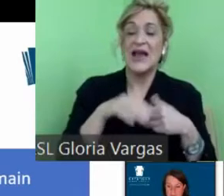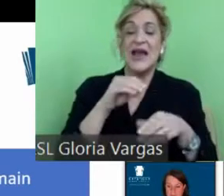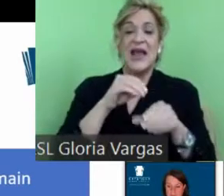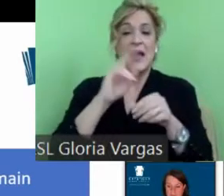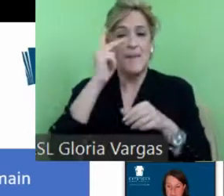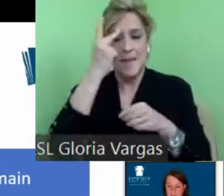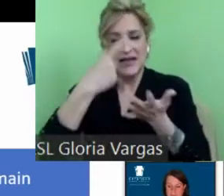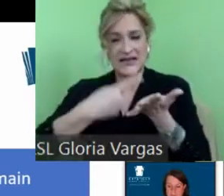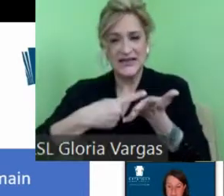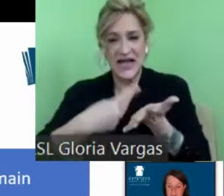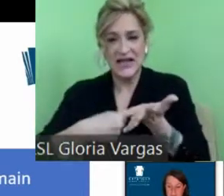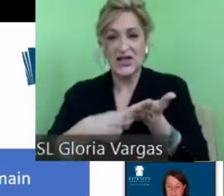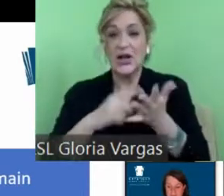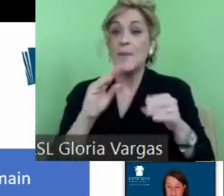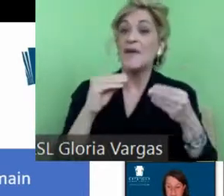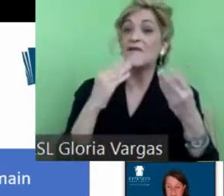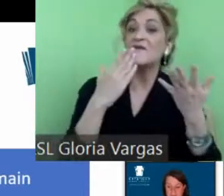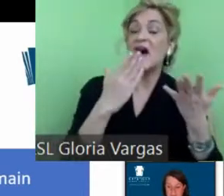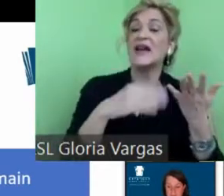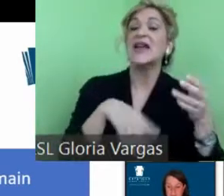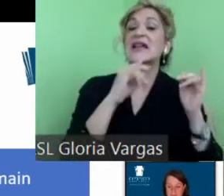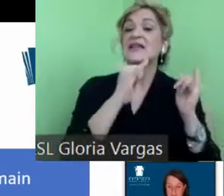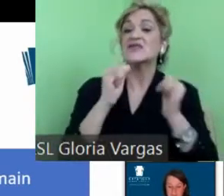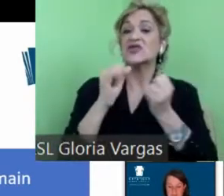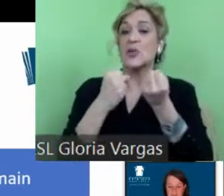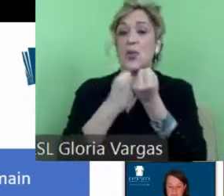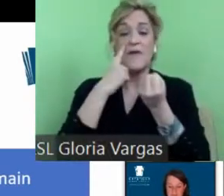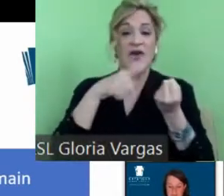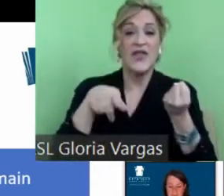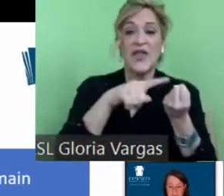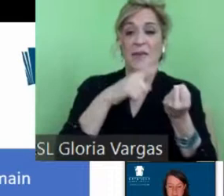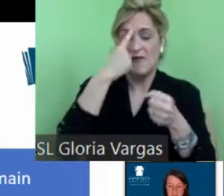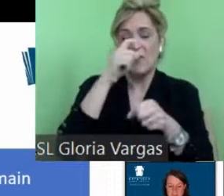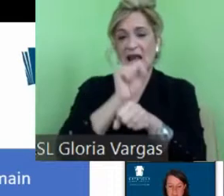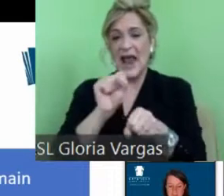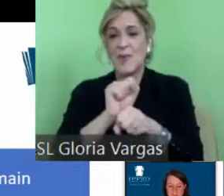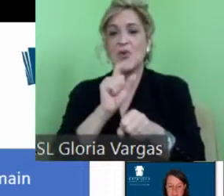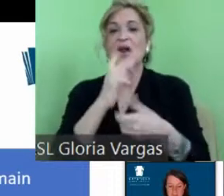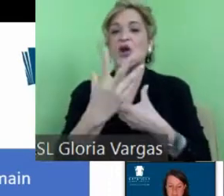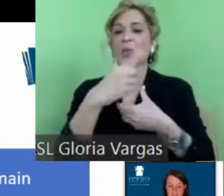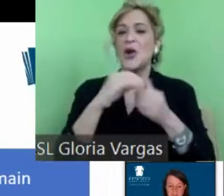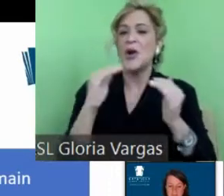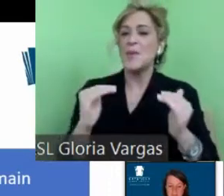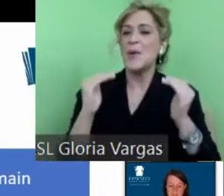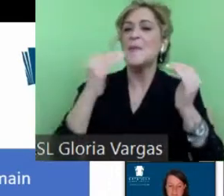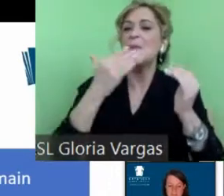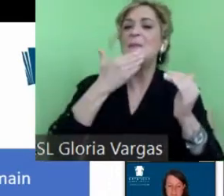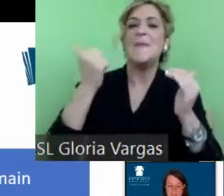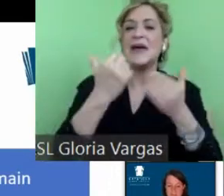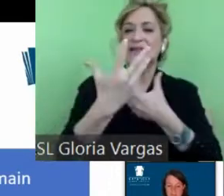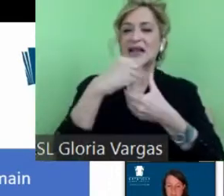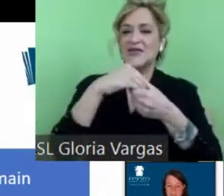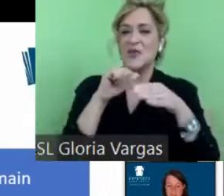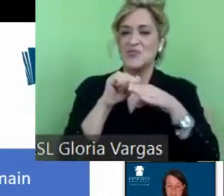discussions, provided individual support to them for better labor inclusion, and promoted best labor inclusive